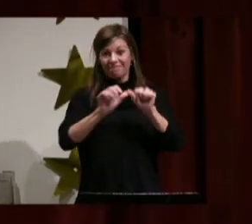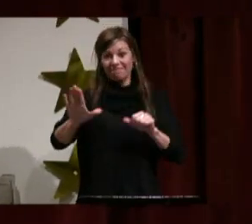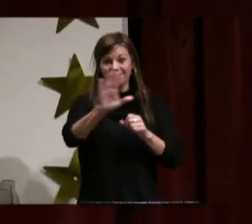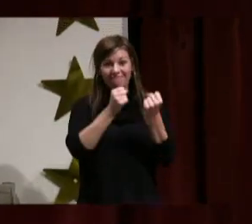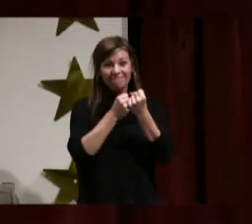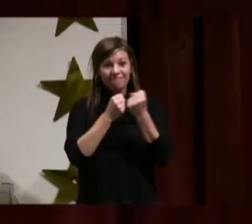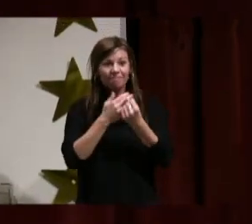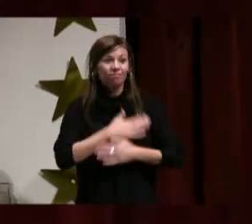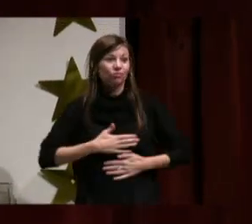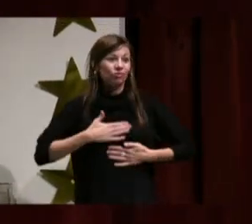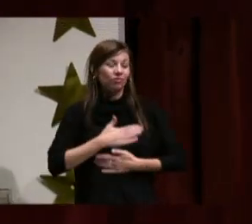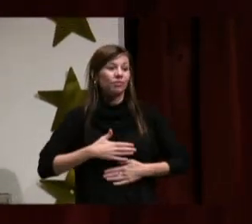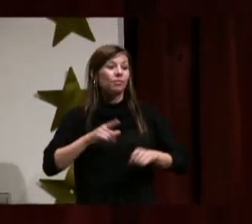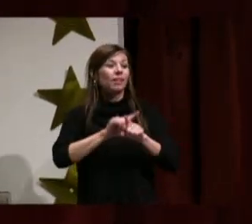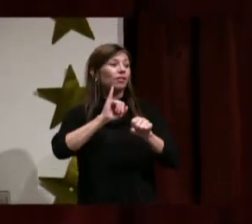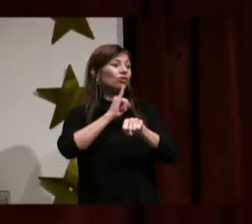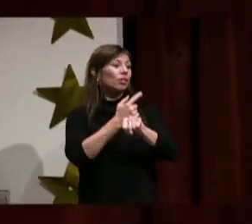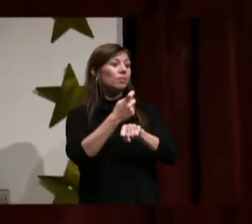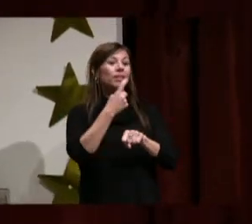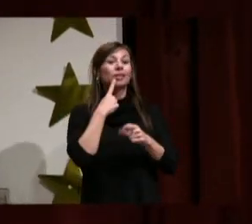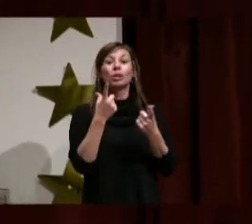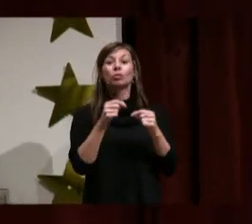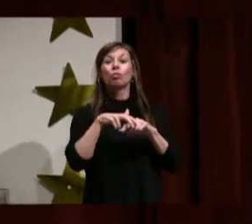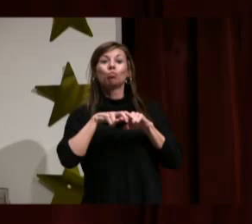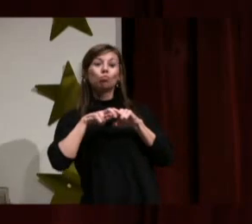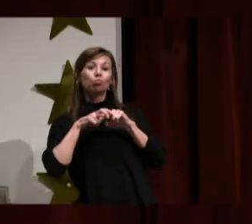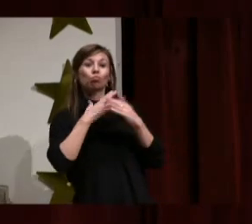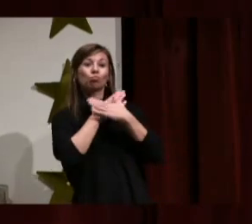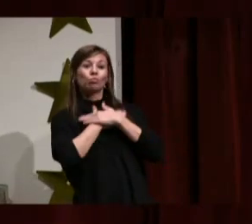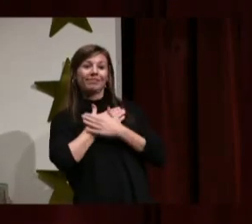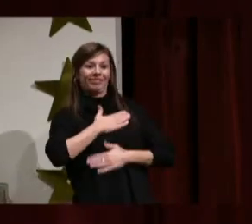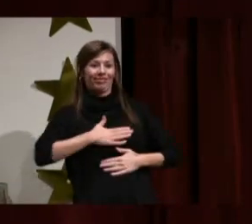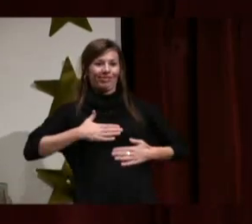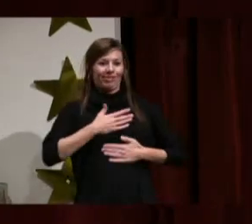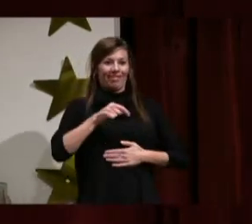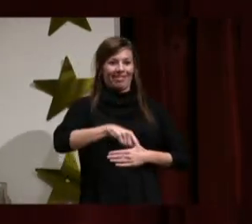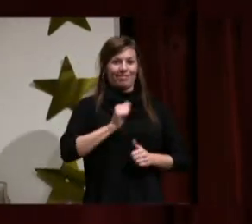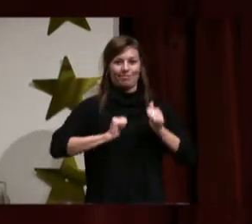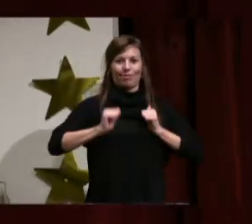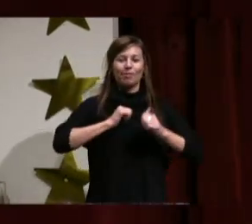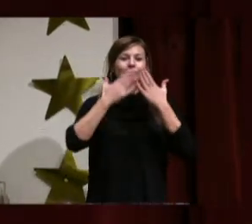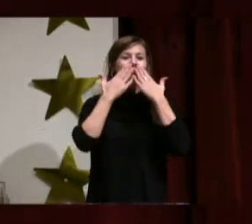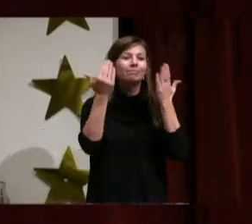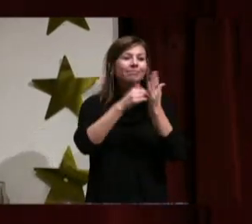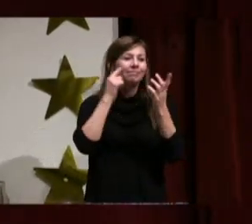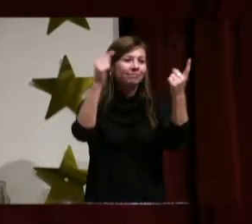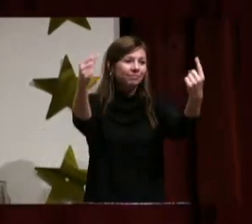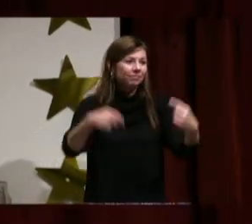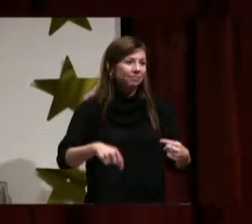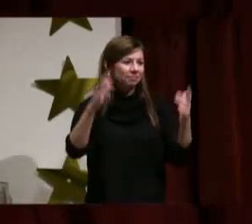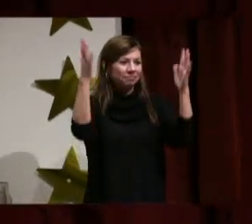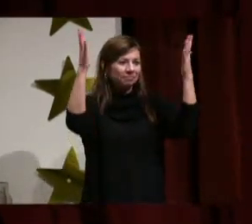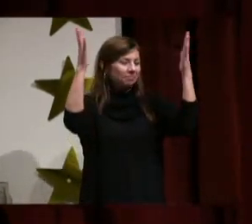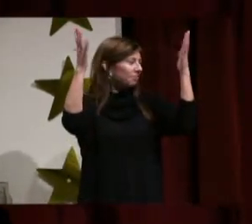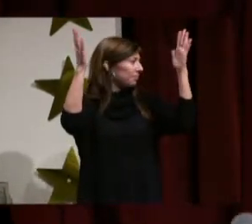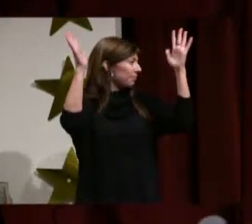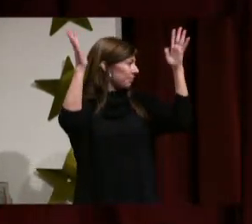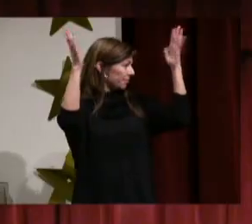support. And as Jamie said, just relax and enjoy the program. Thank you again for being here.